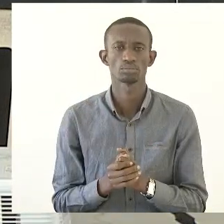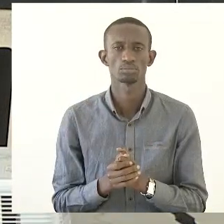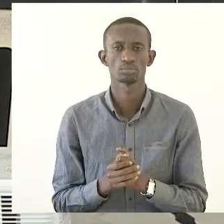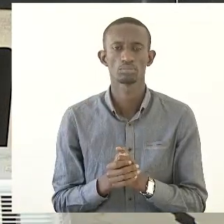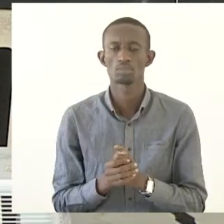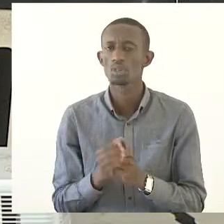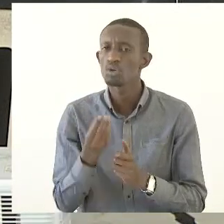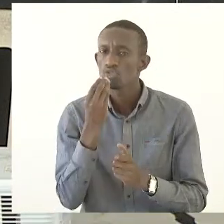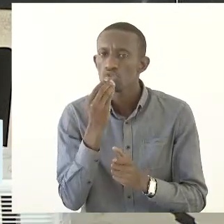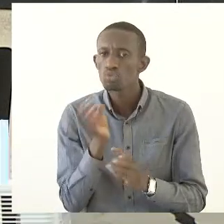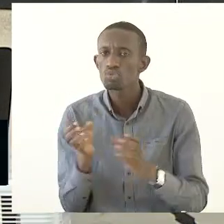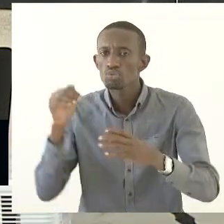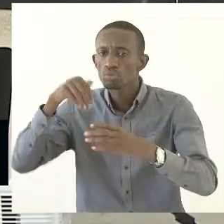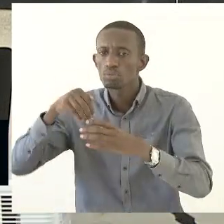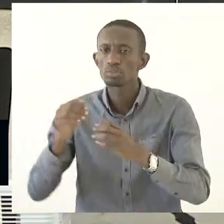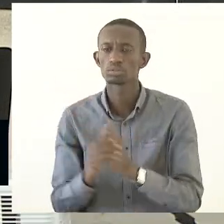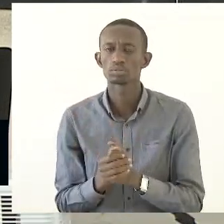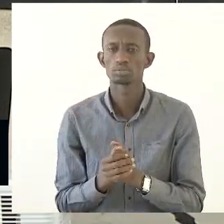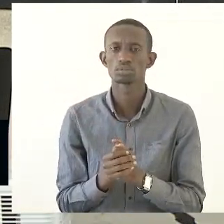Food components, the components of food.